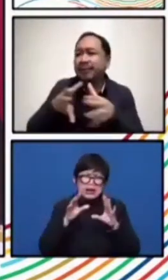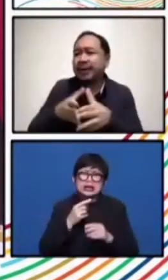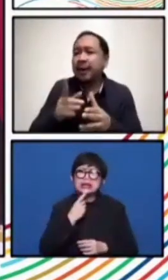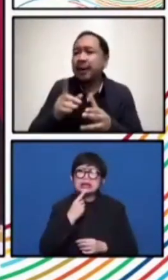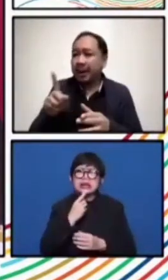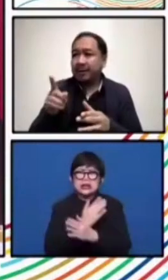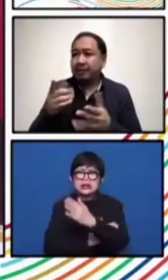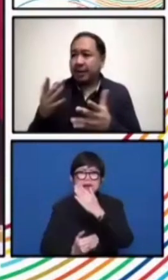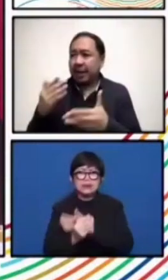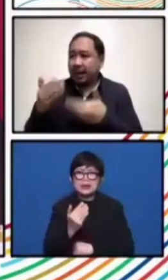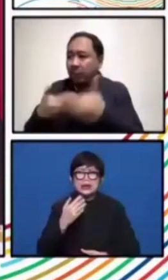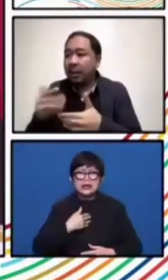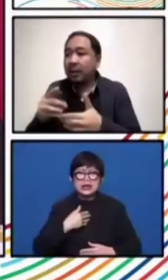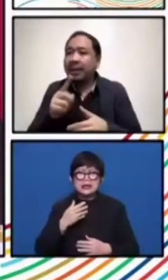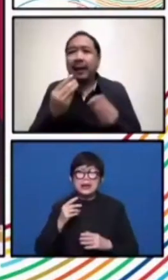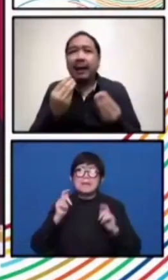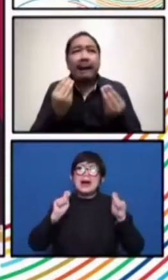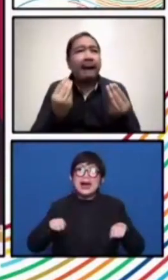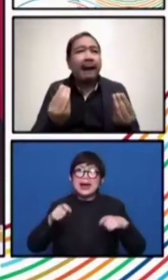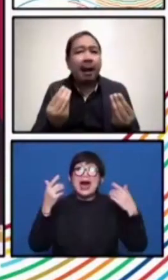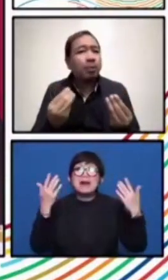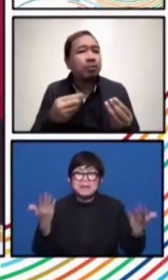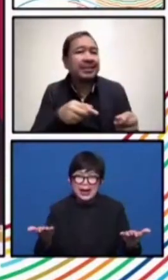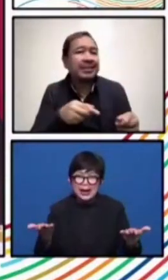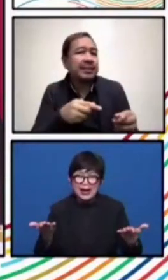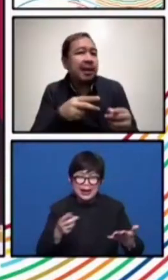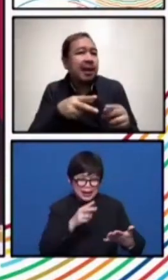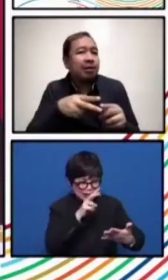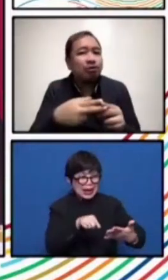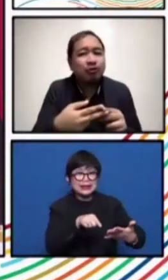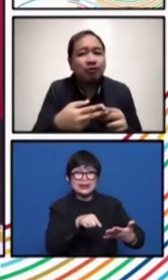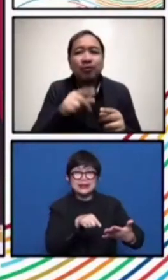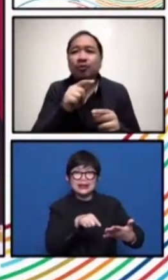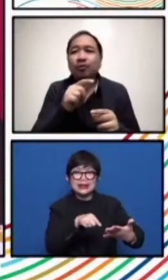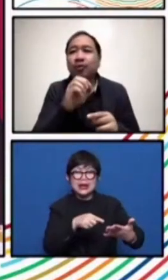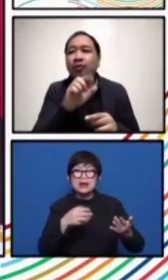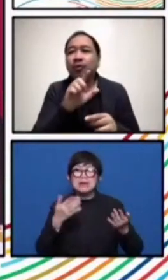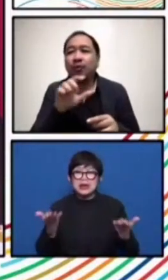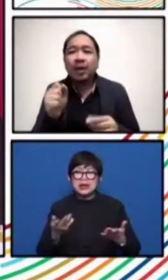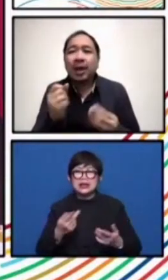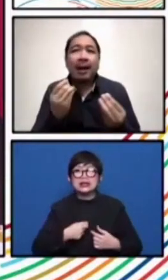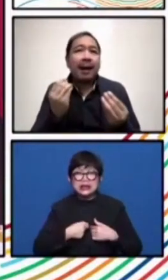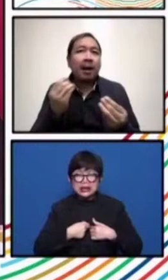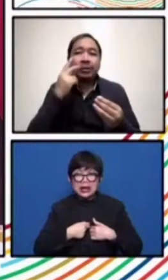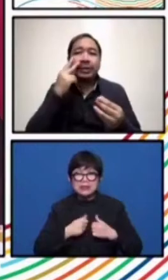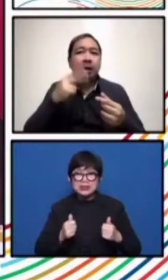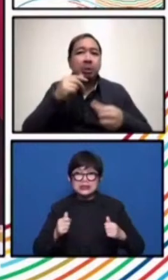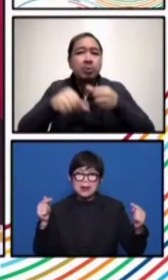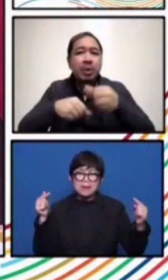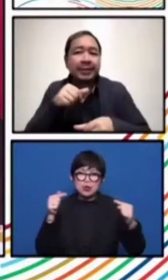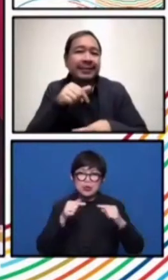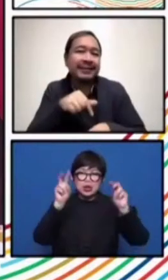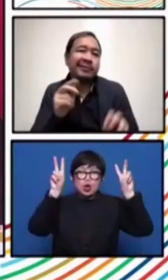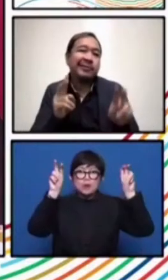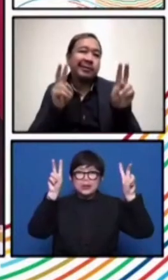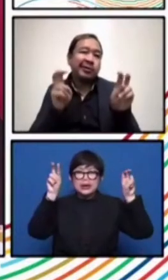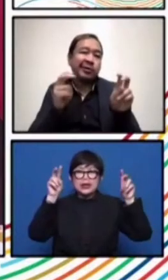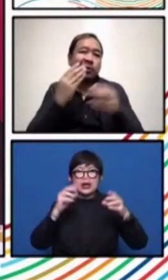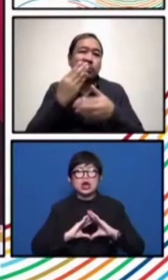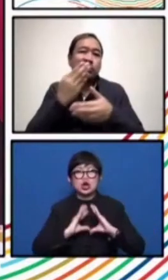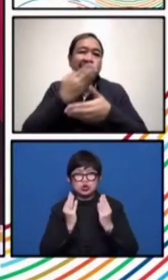to actually say how are we doing in relation um to to this topic of disability inclusion